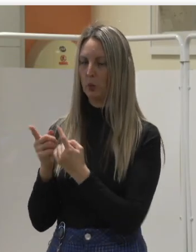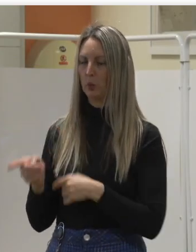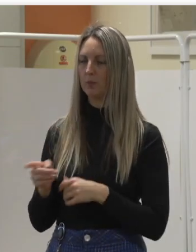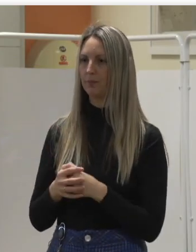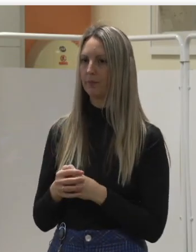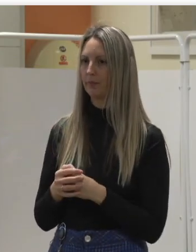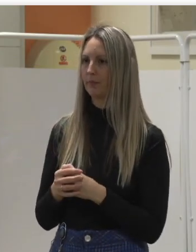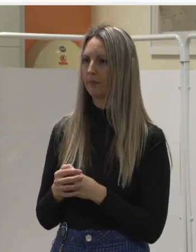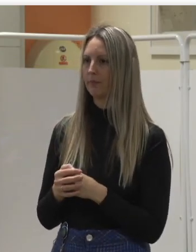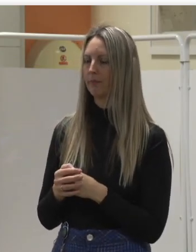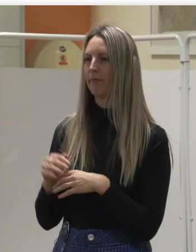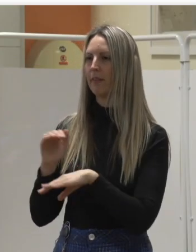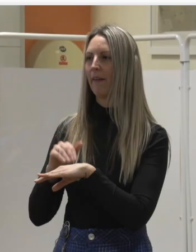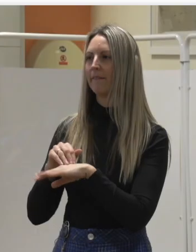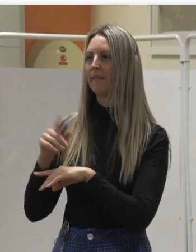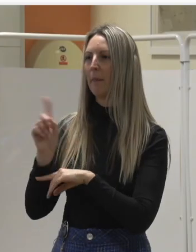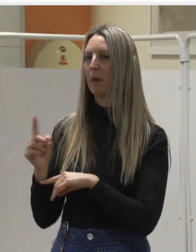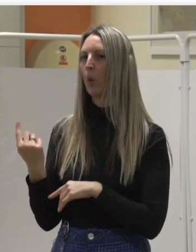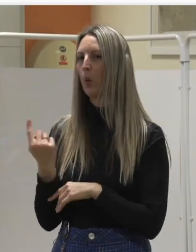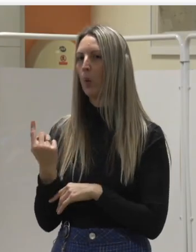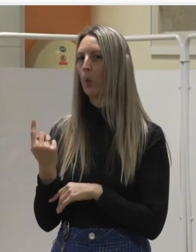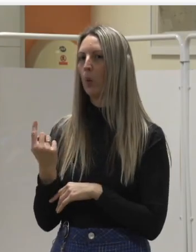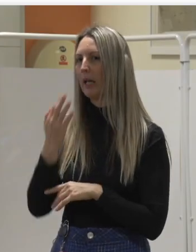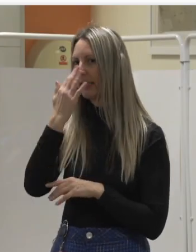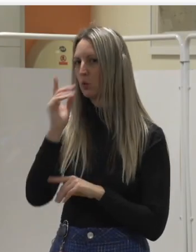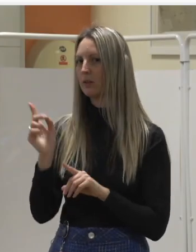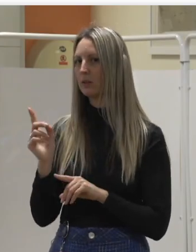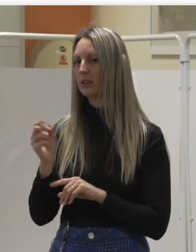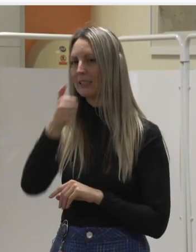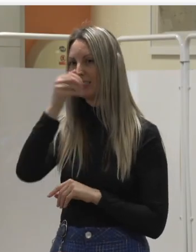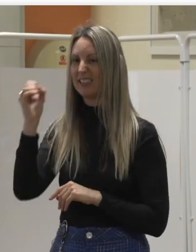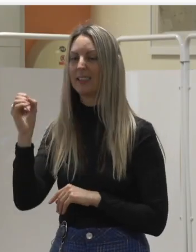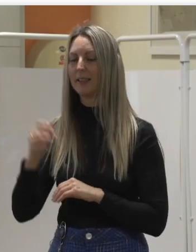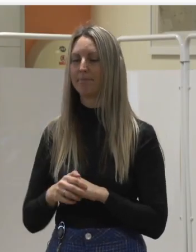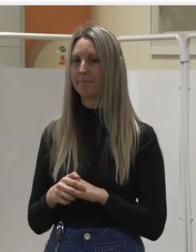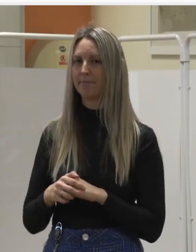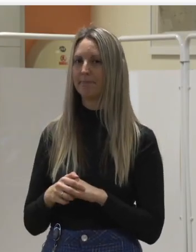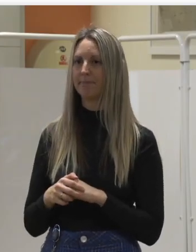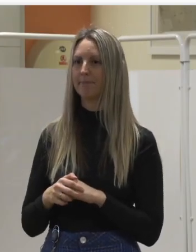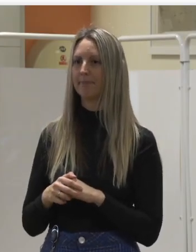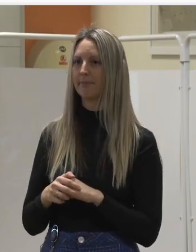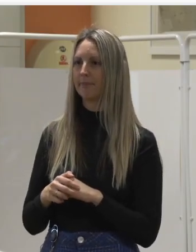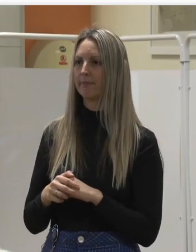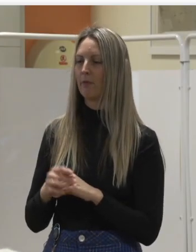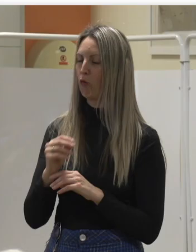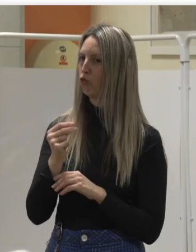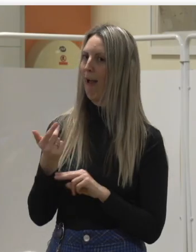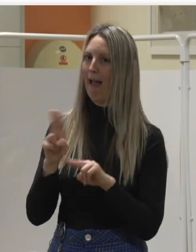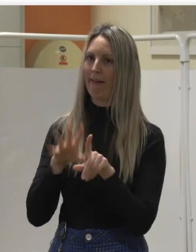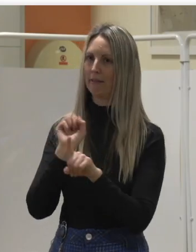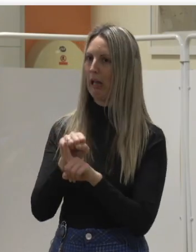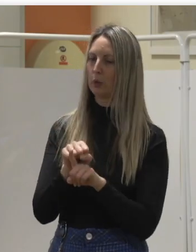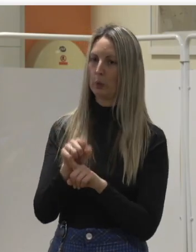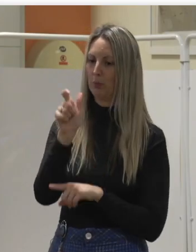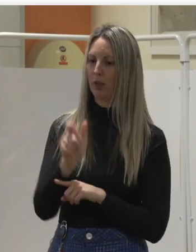It predominantly affects people above 60. We rarely make a diagnosis in somebody below 60.